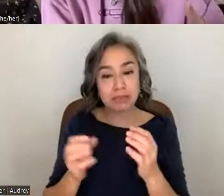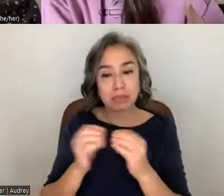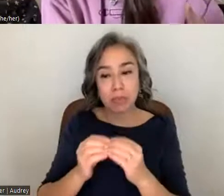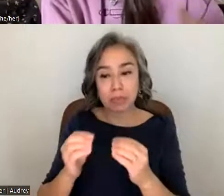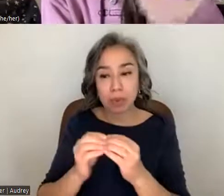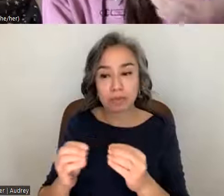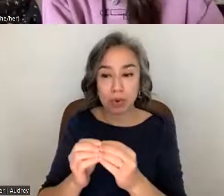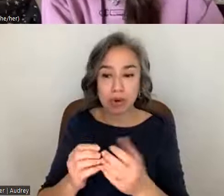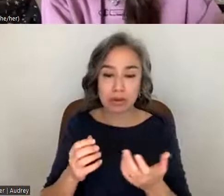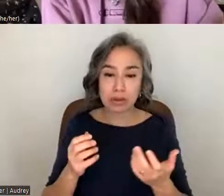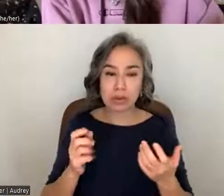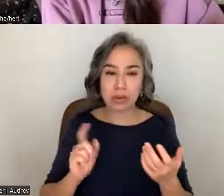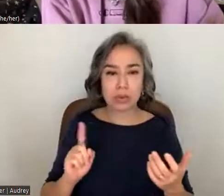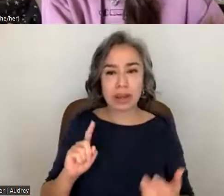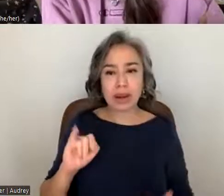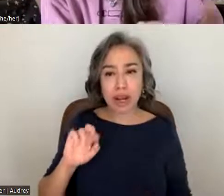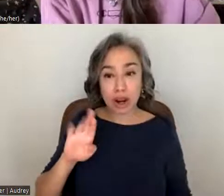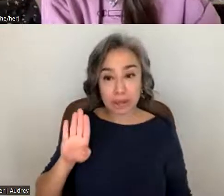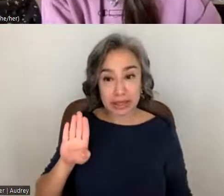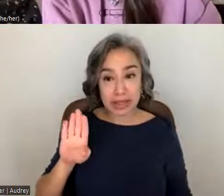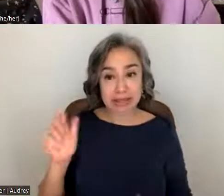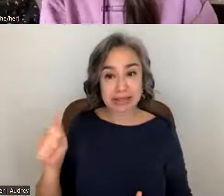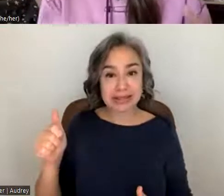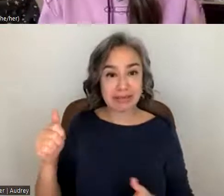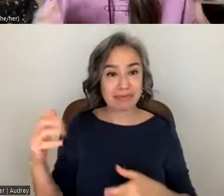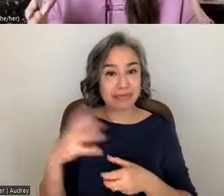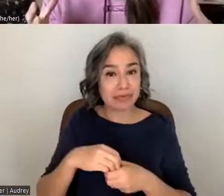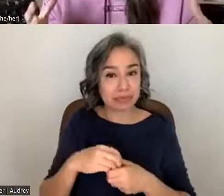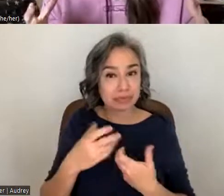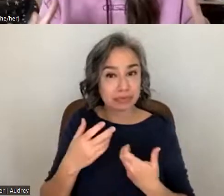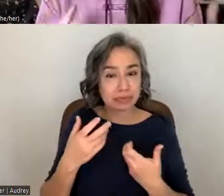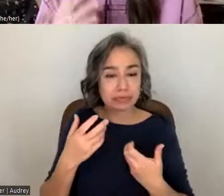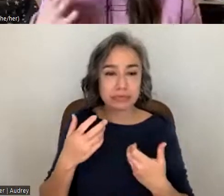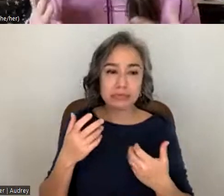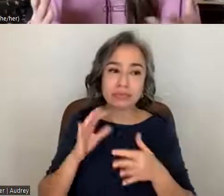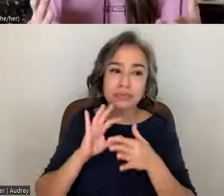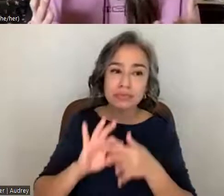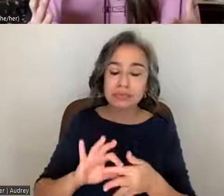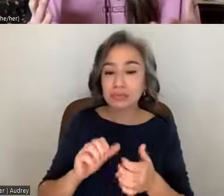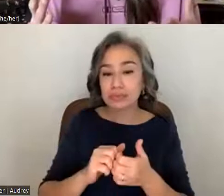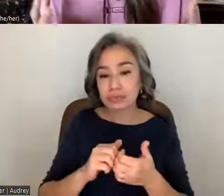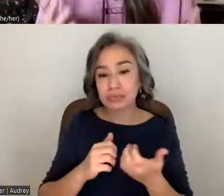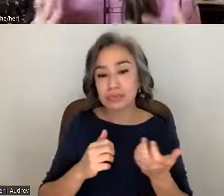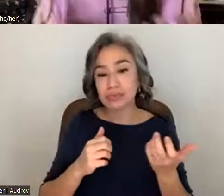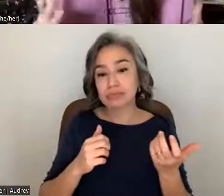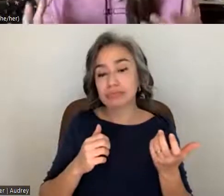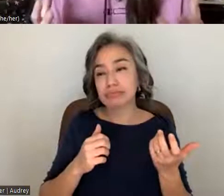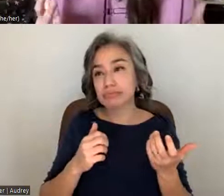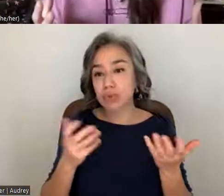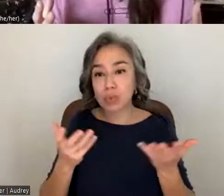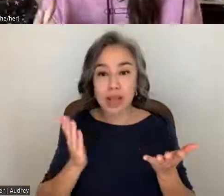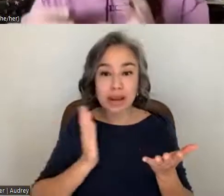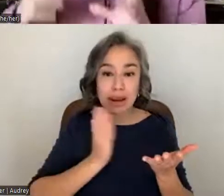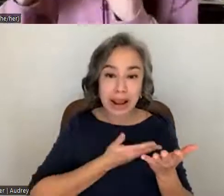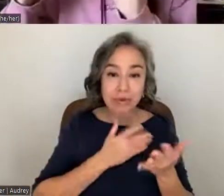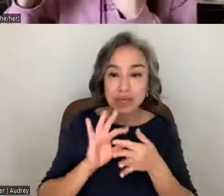does IRB come in when it comes to like what our relationships